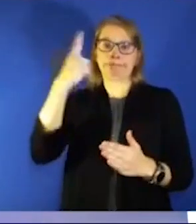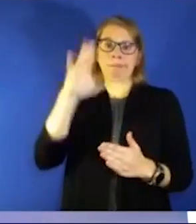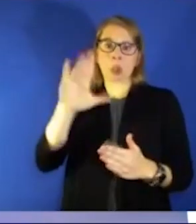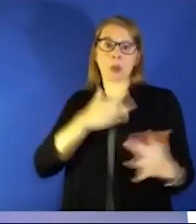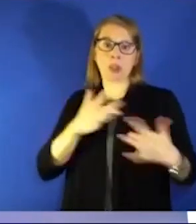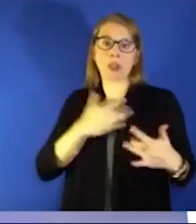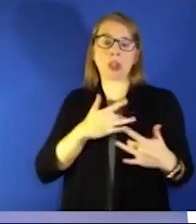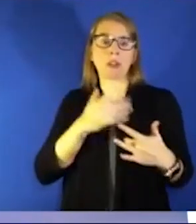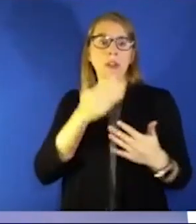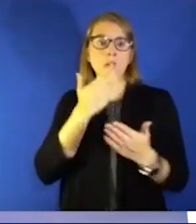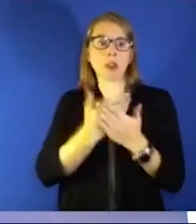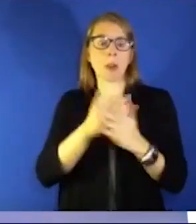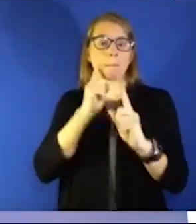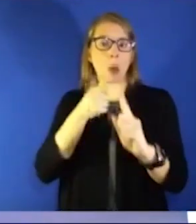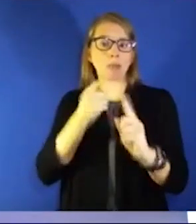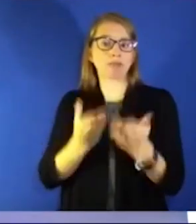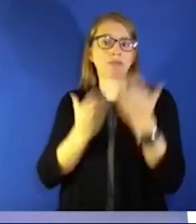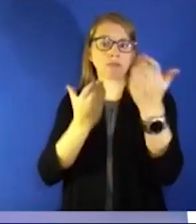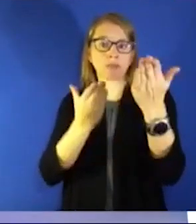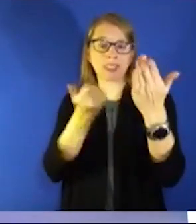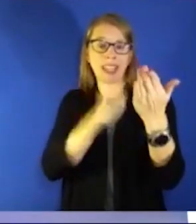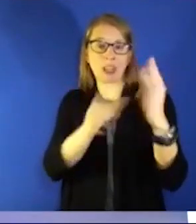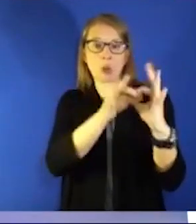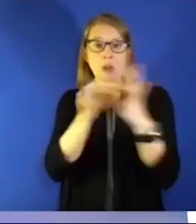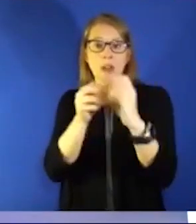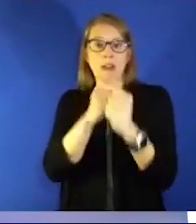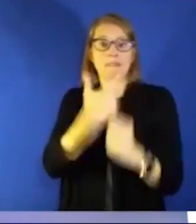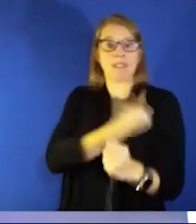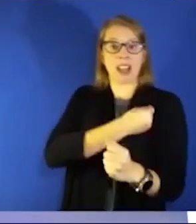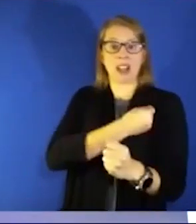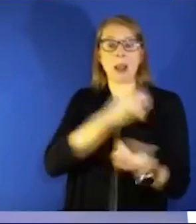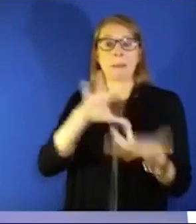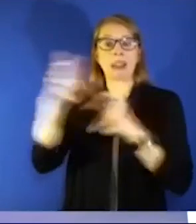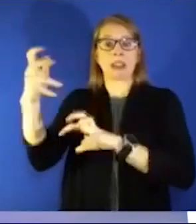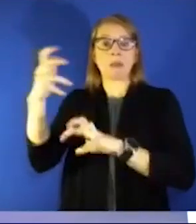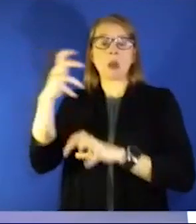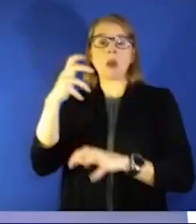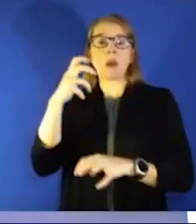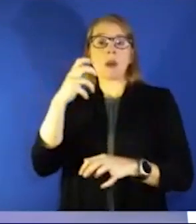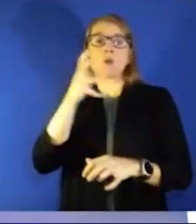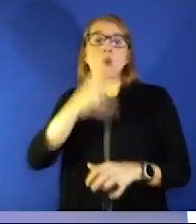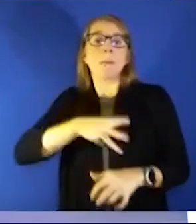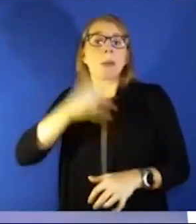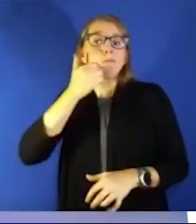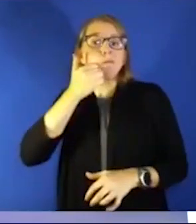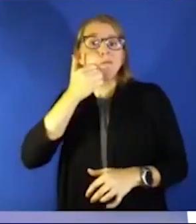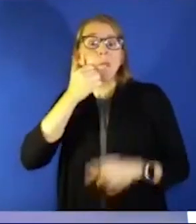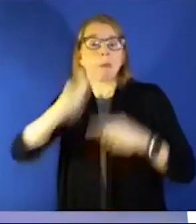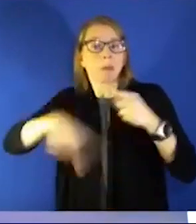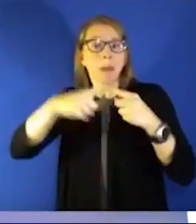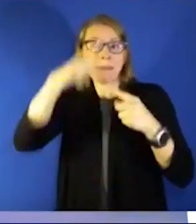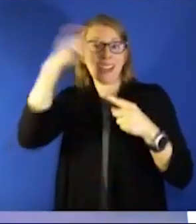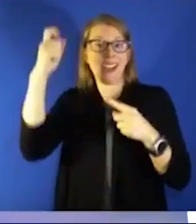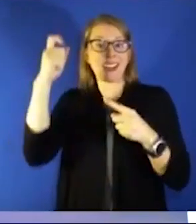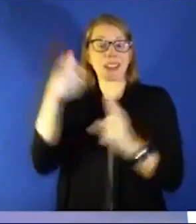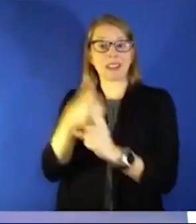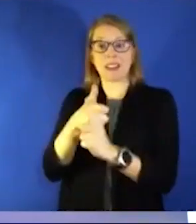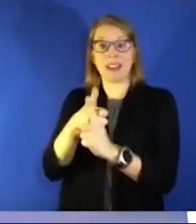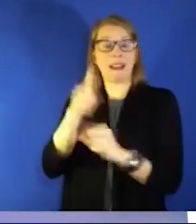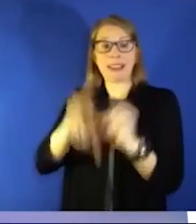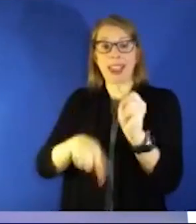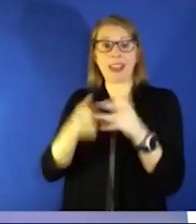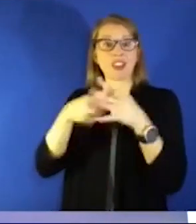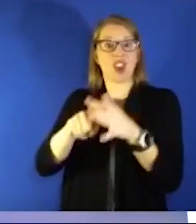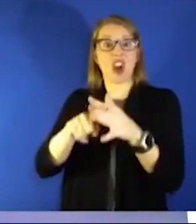point. But is there any correlation with the vaccine and messing up a woman's menstrual cycle? Because she says she can't start her implant